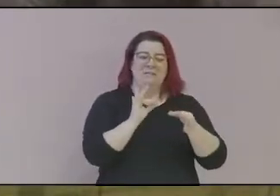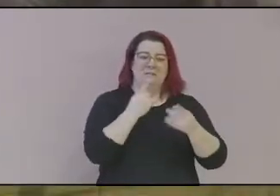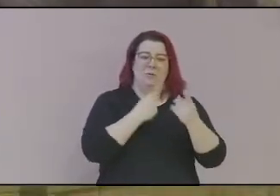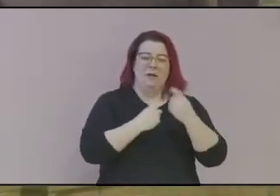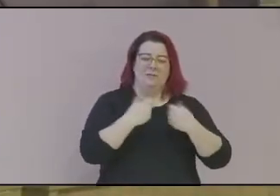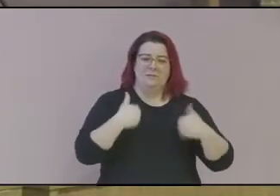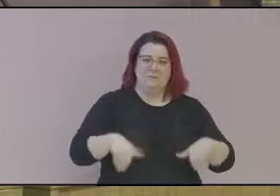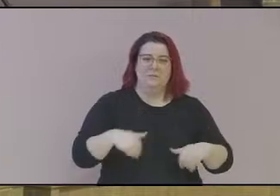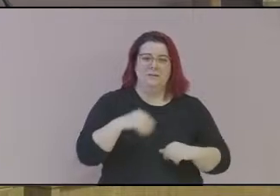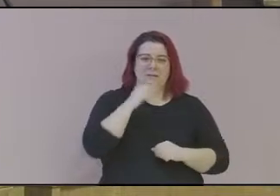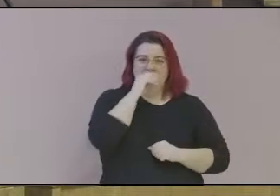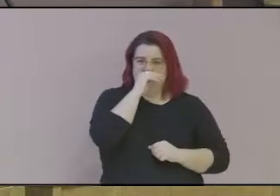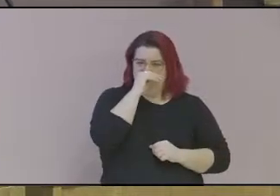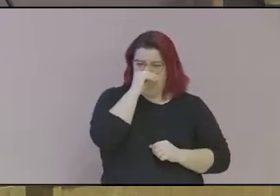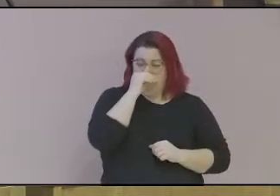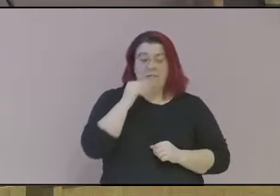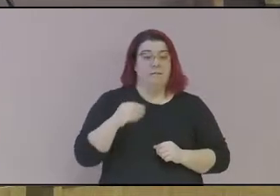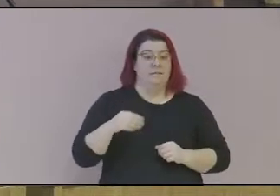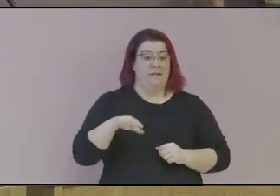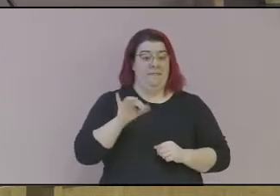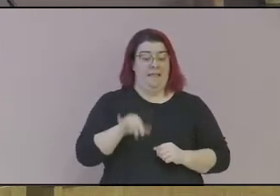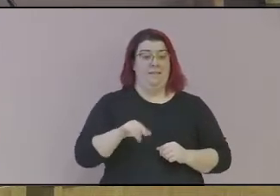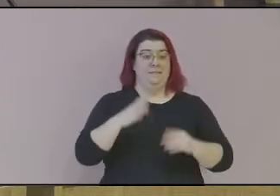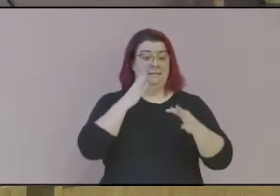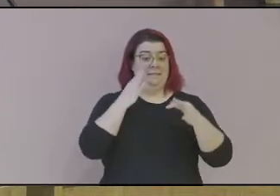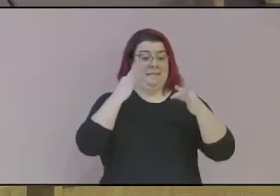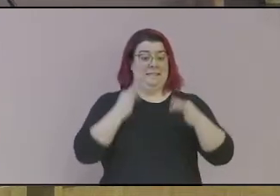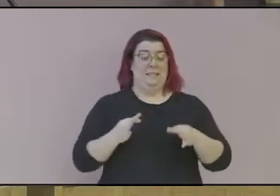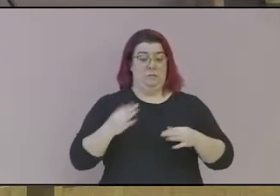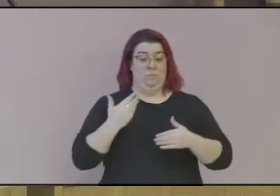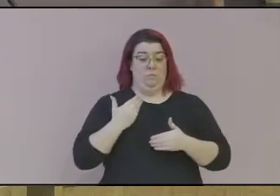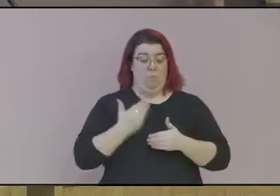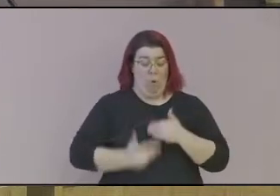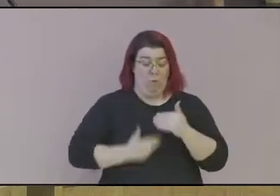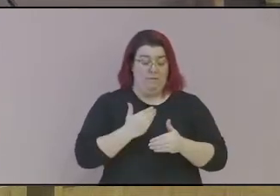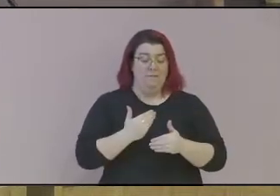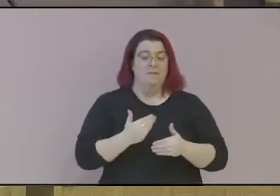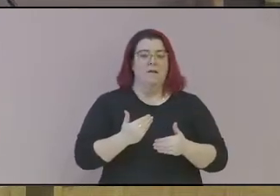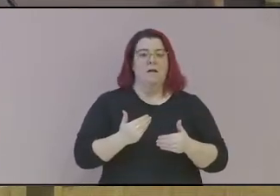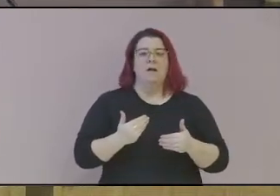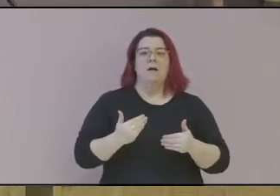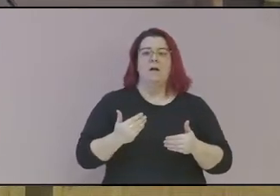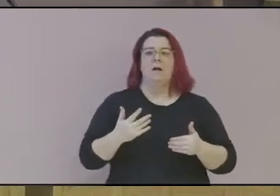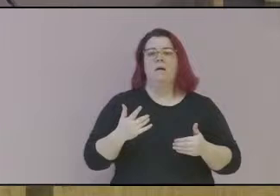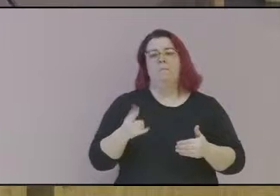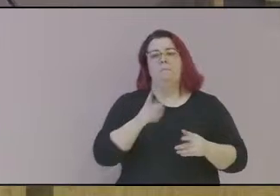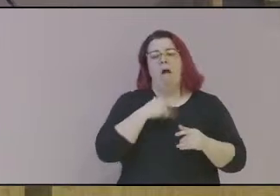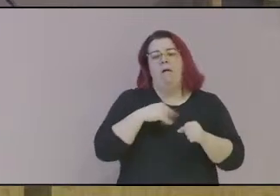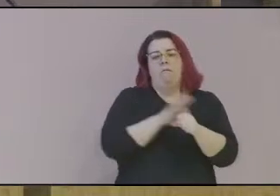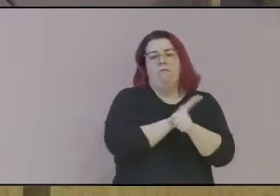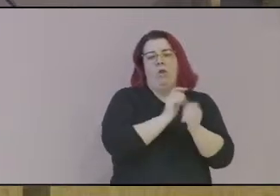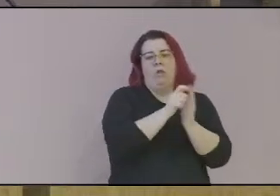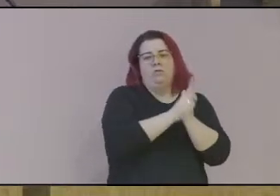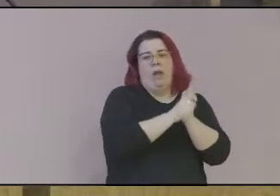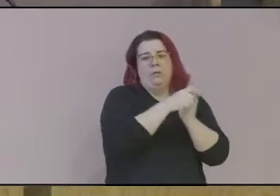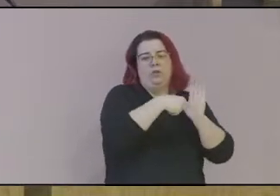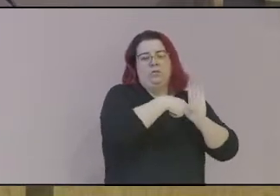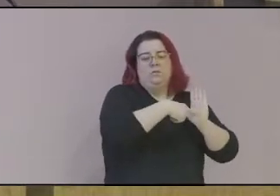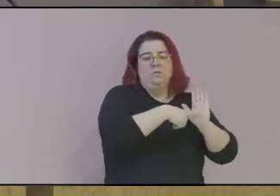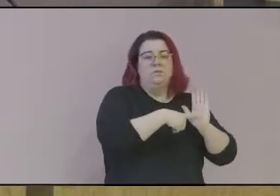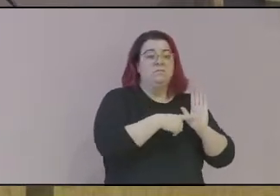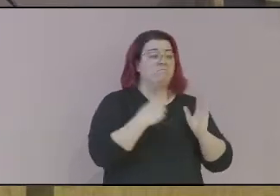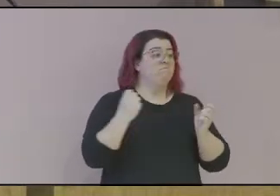having to do this decision-making process. And one thing I briefly mentioned in my chapter version of this, a lot of